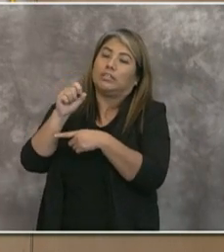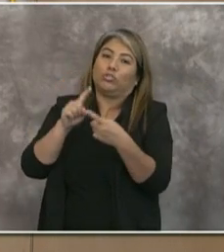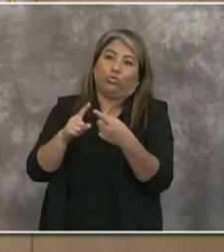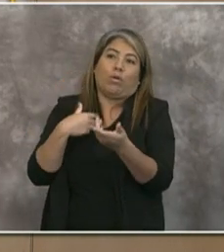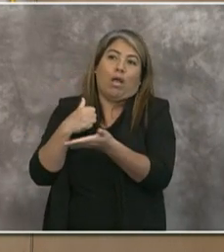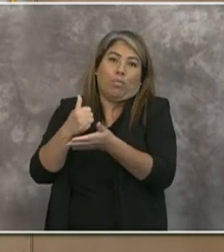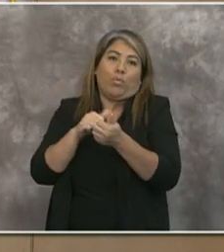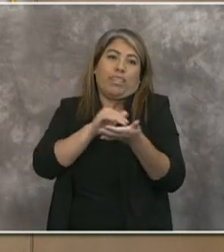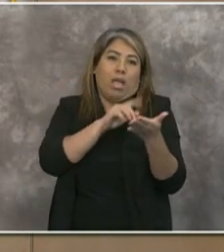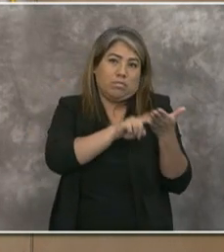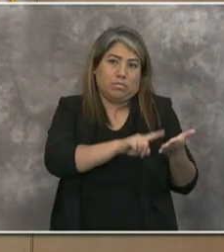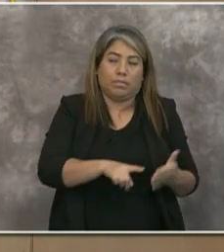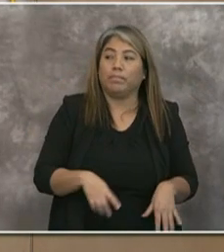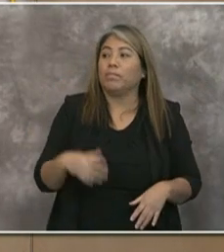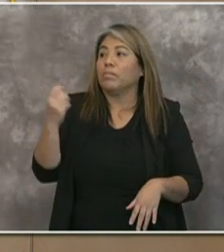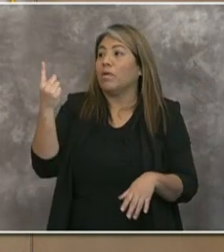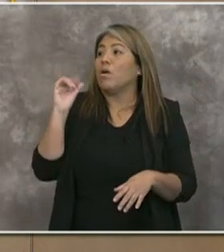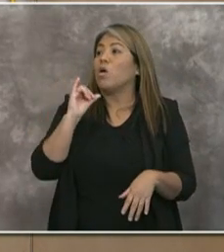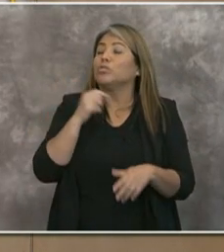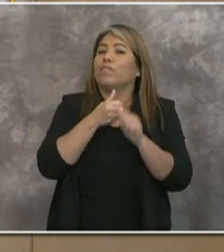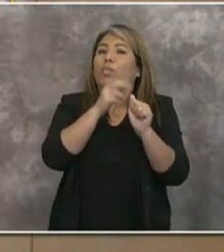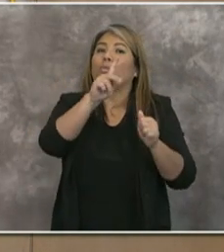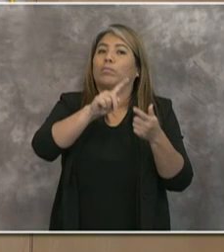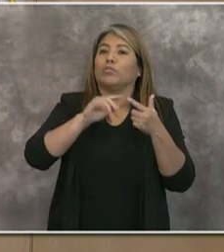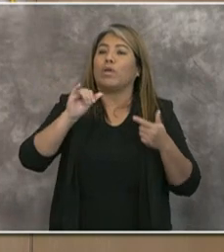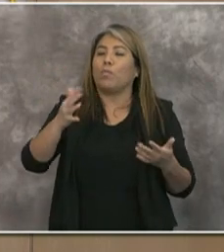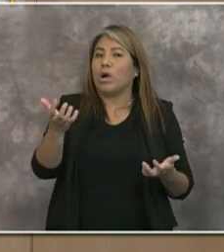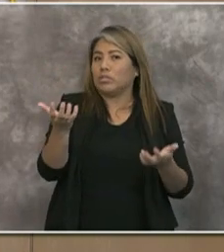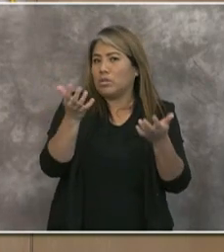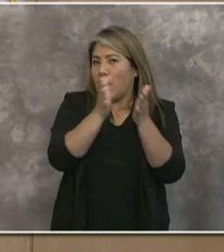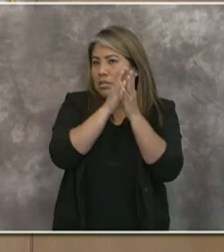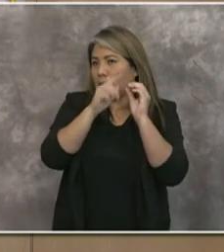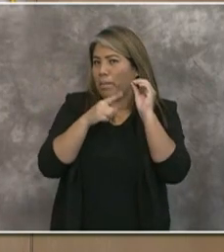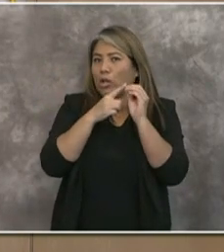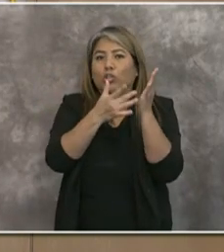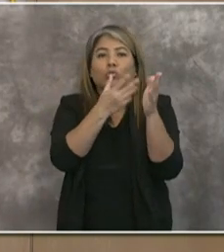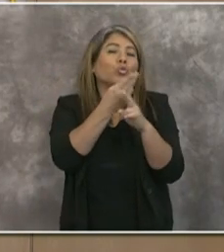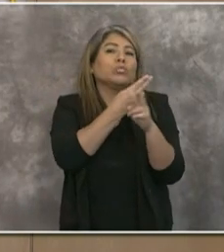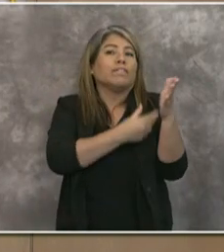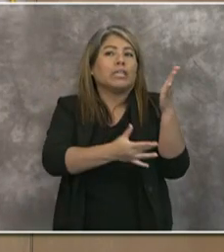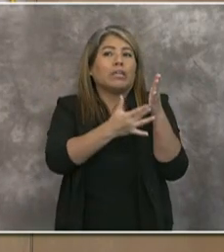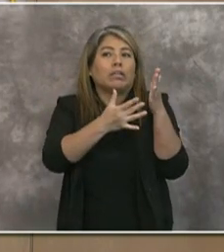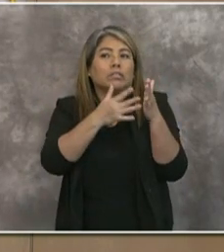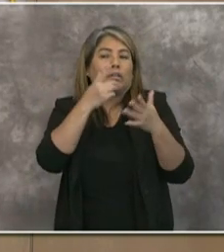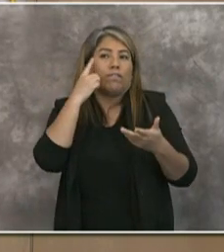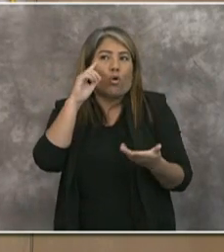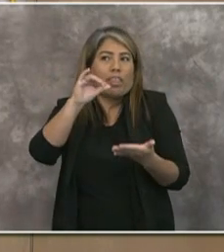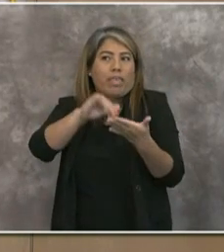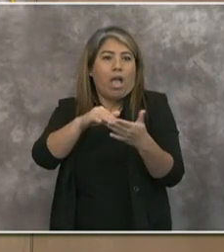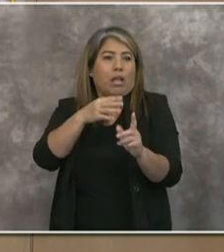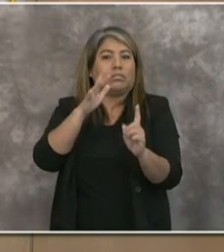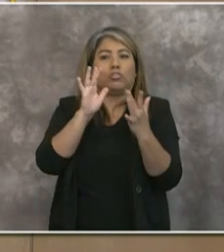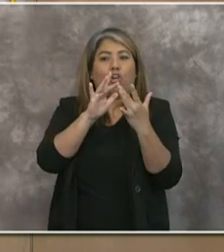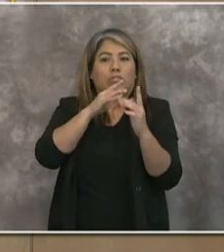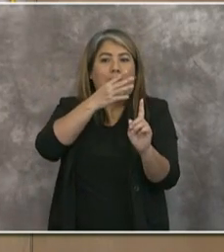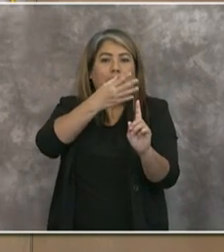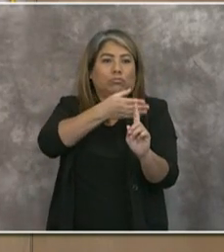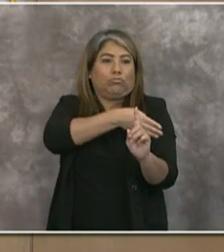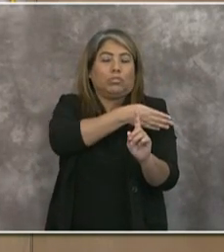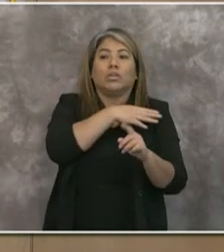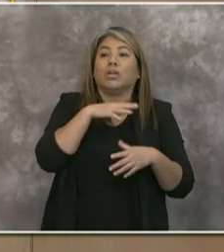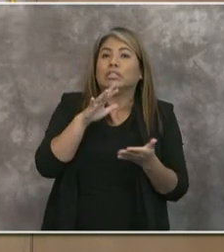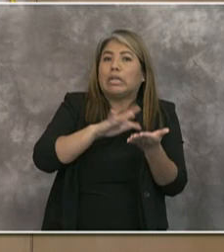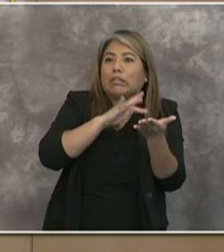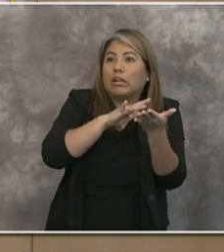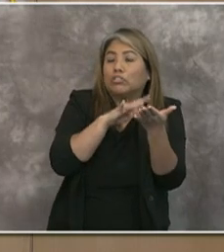As a follow-up to that, she would like to ask about the use of technology for contact tracing. Are there any apps that the county is planning to use to